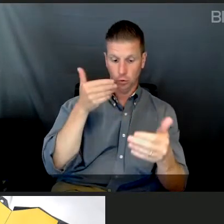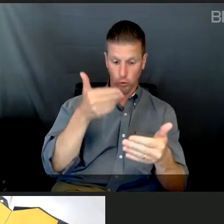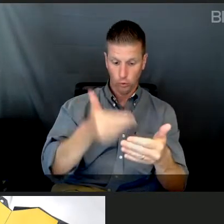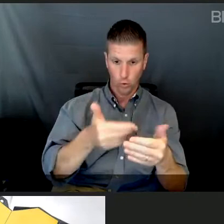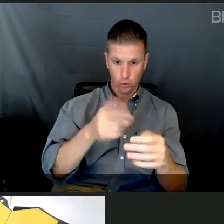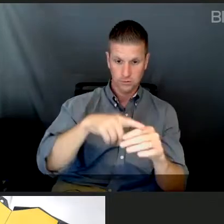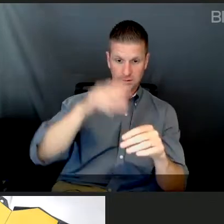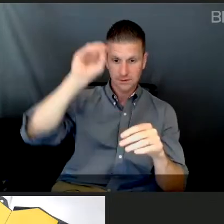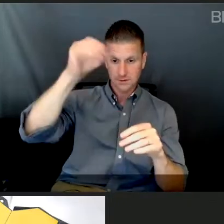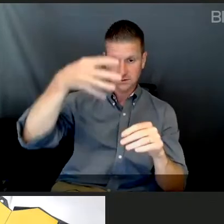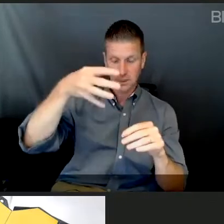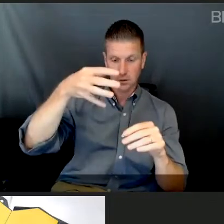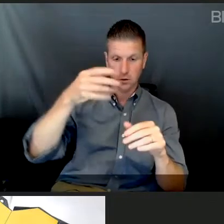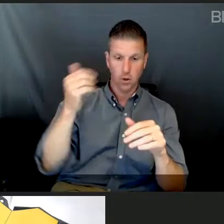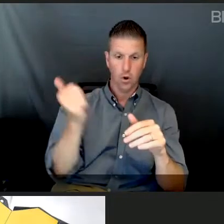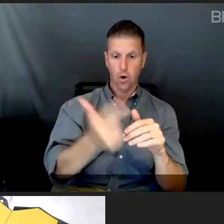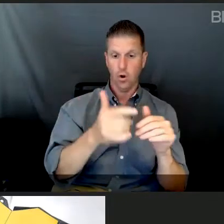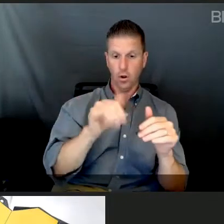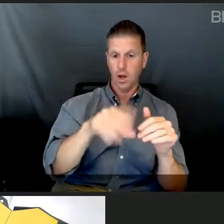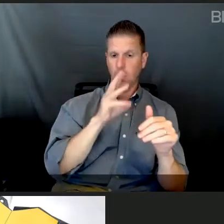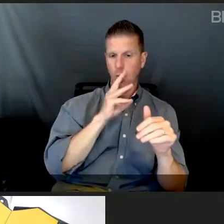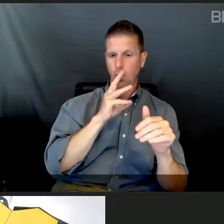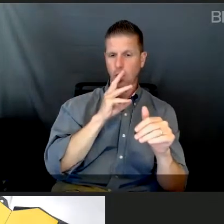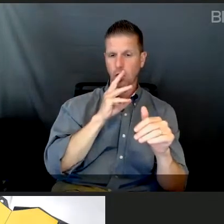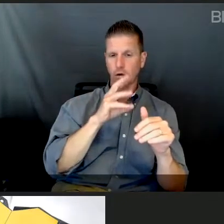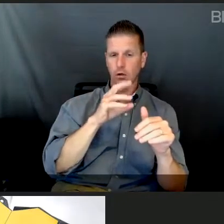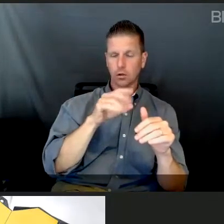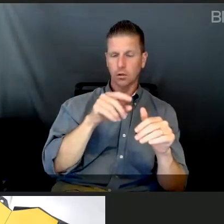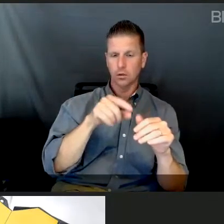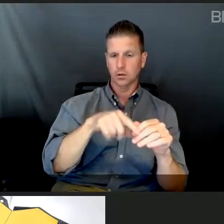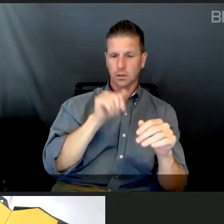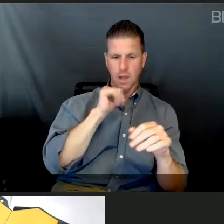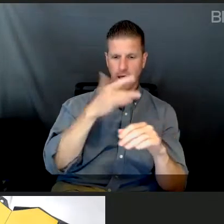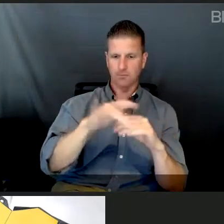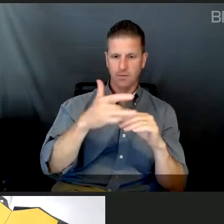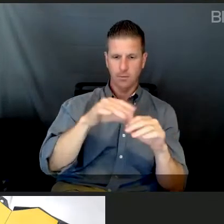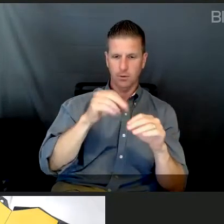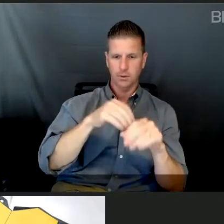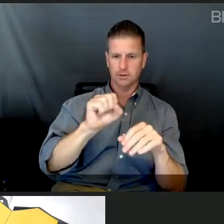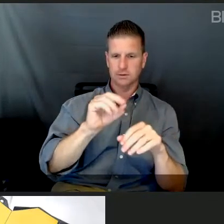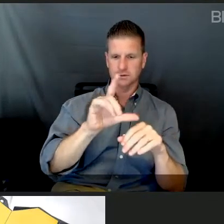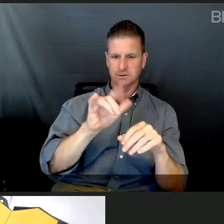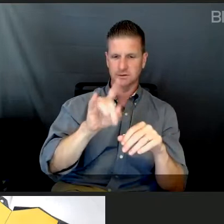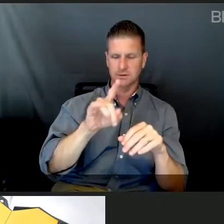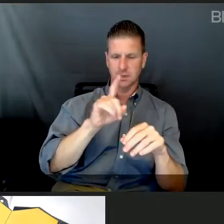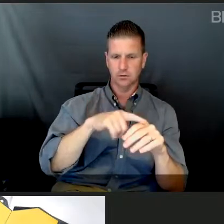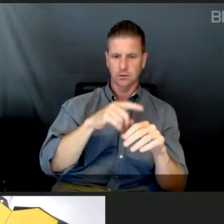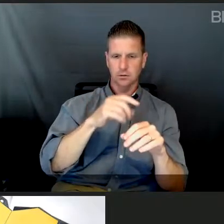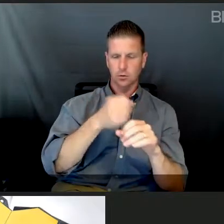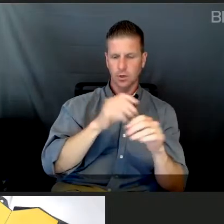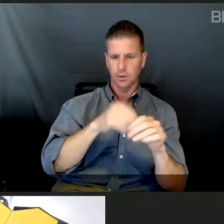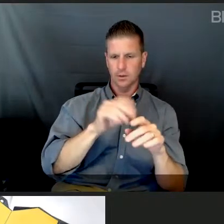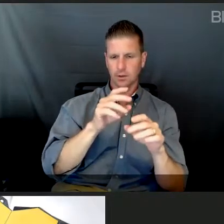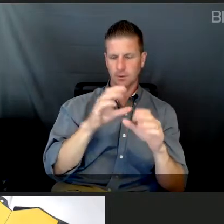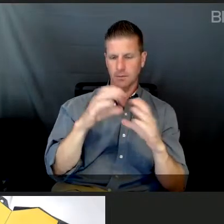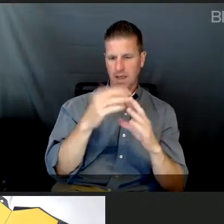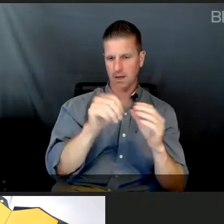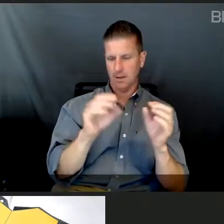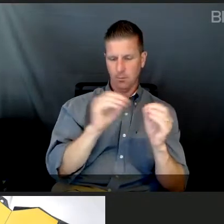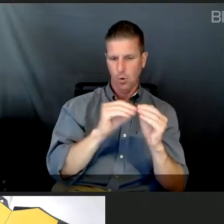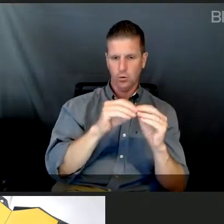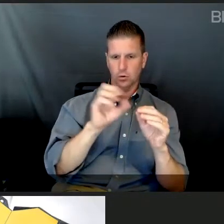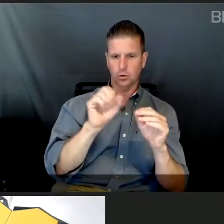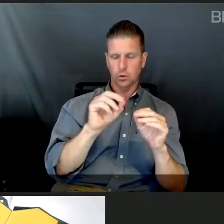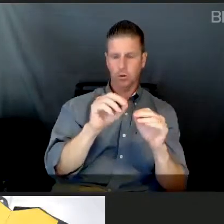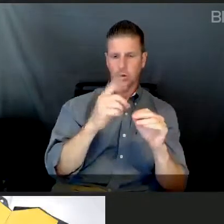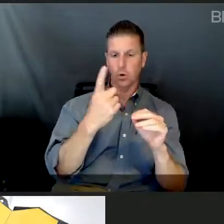sun, all of that water sublimates, is not available in solids to accrete into planets anymore. And so it's one